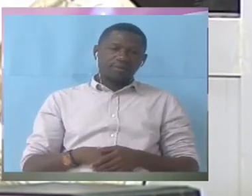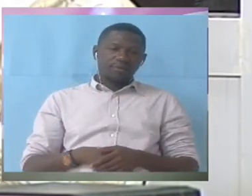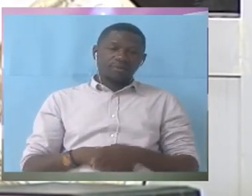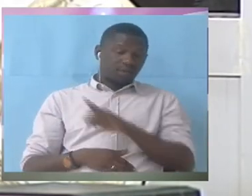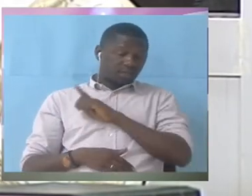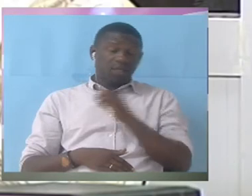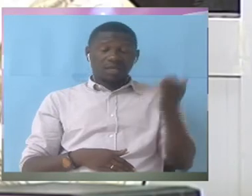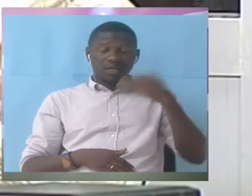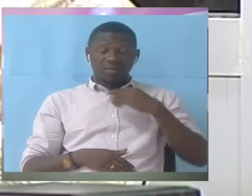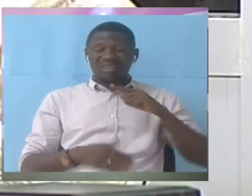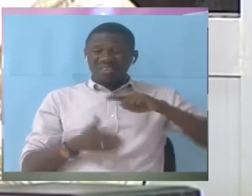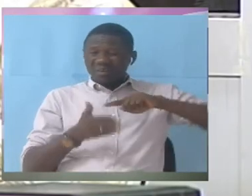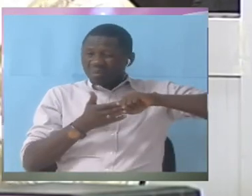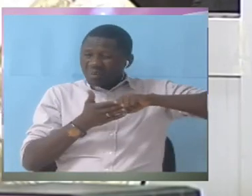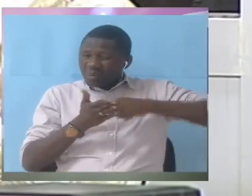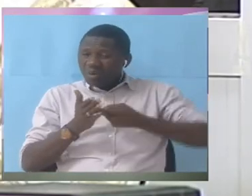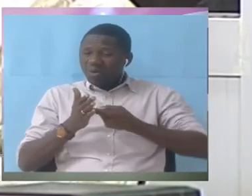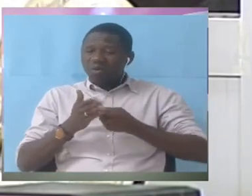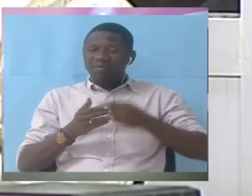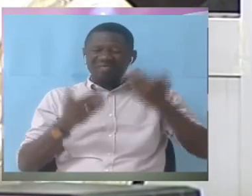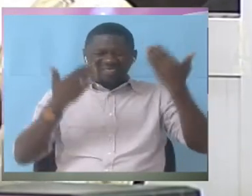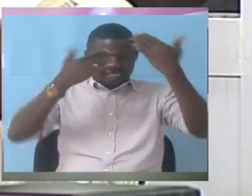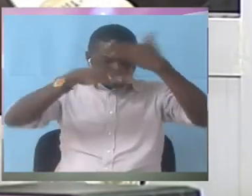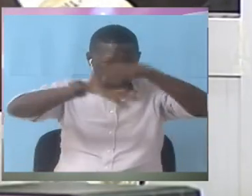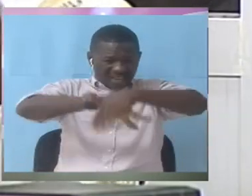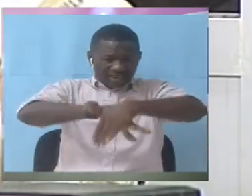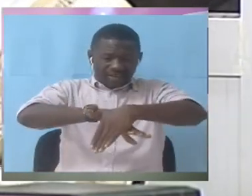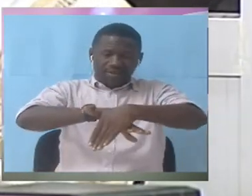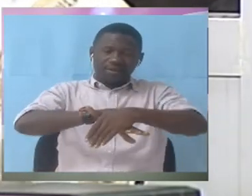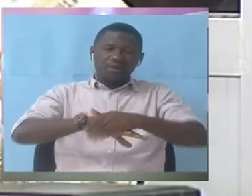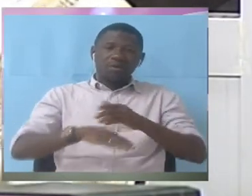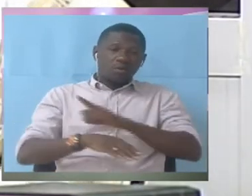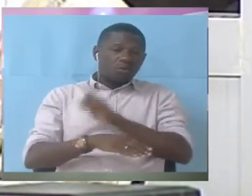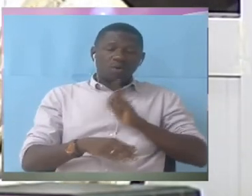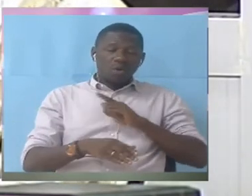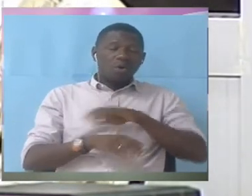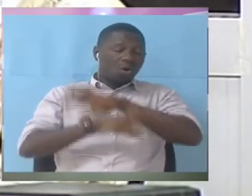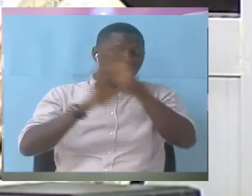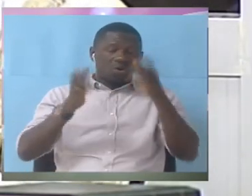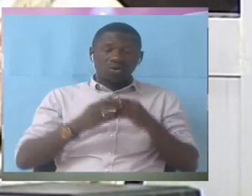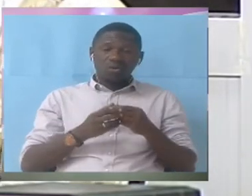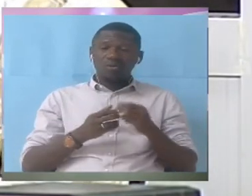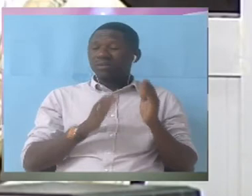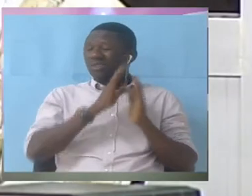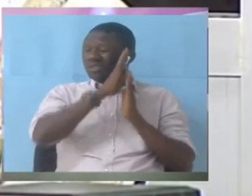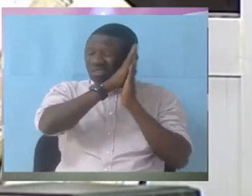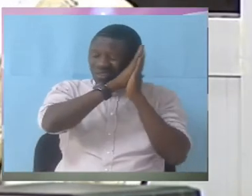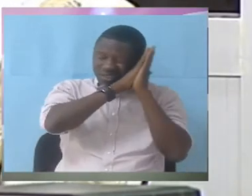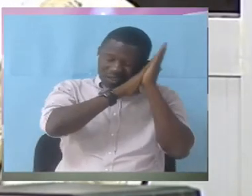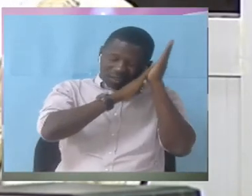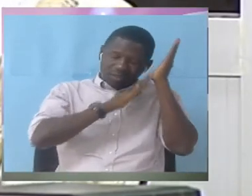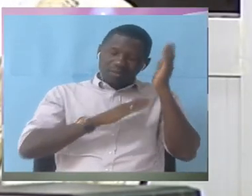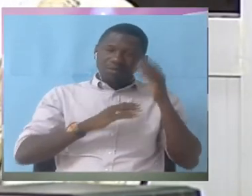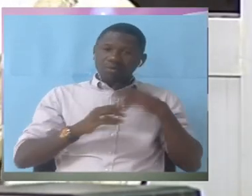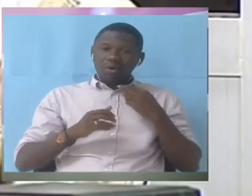midnight. We were all asleep. It was the racket of noise that they made that woke us all up.